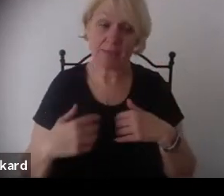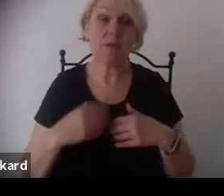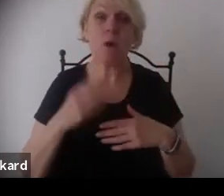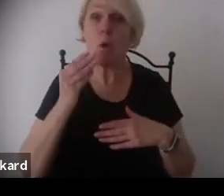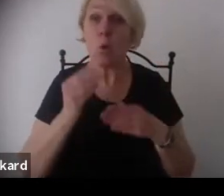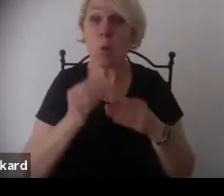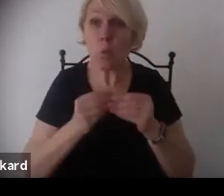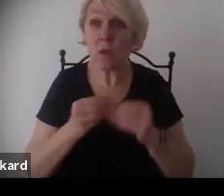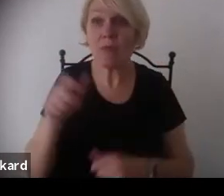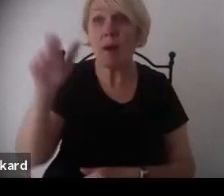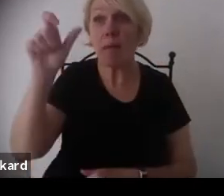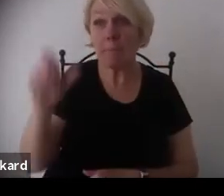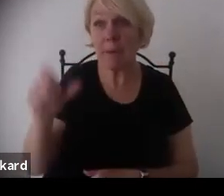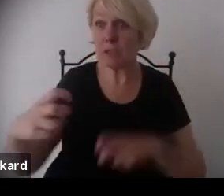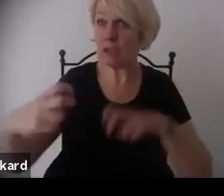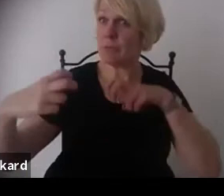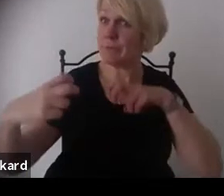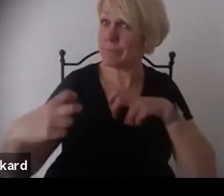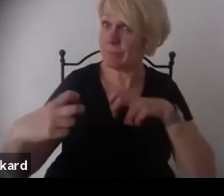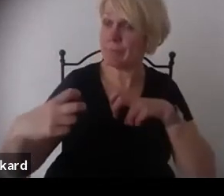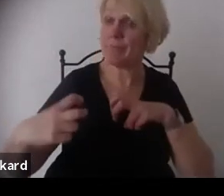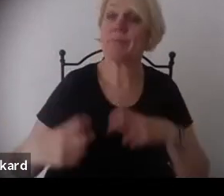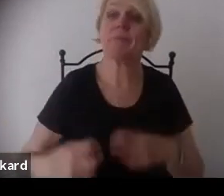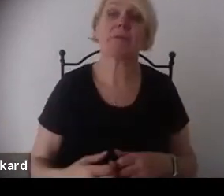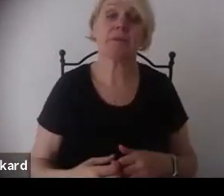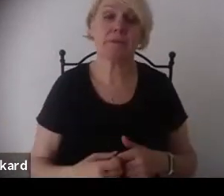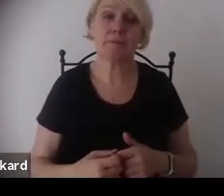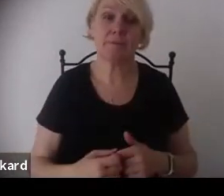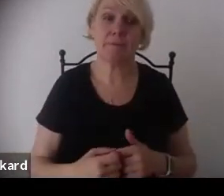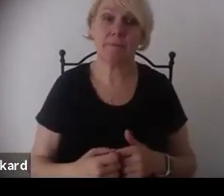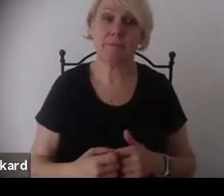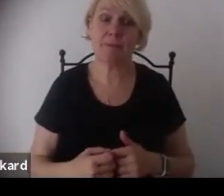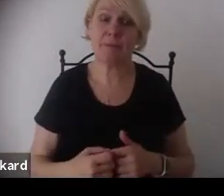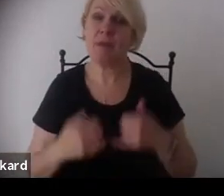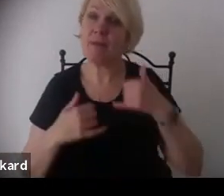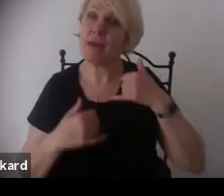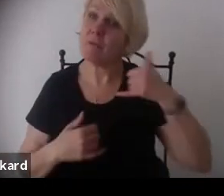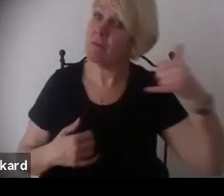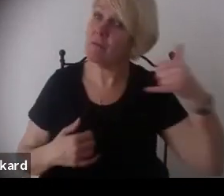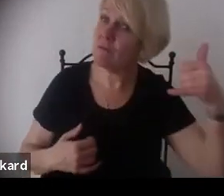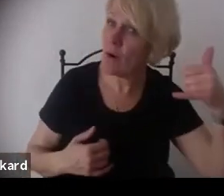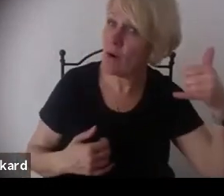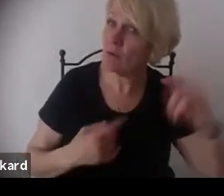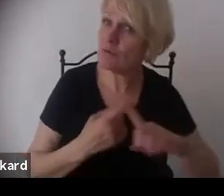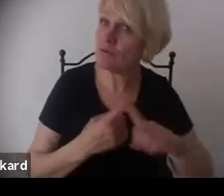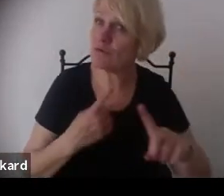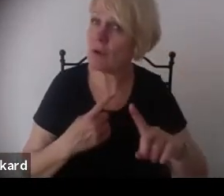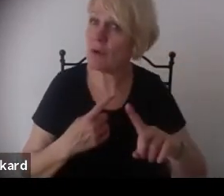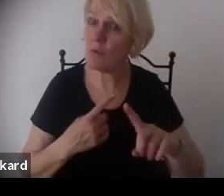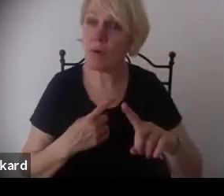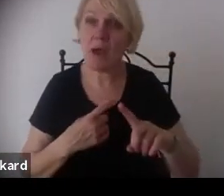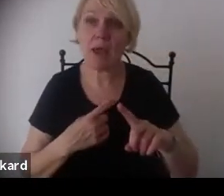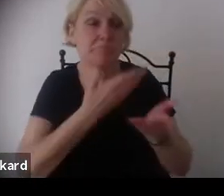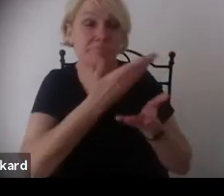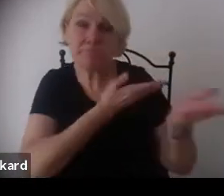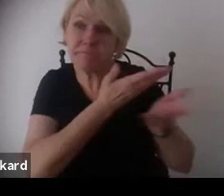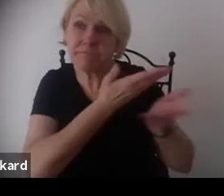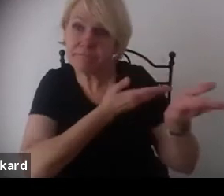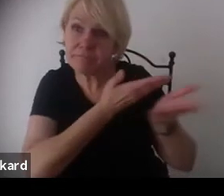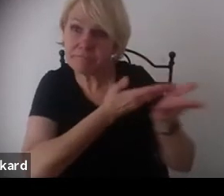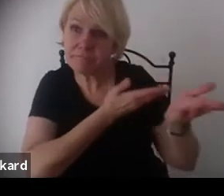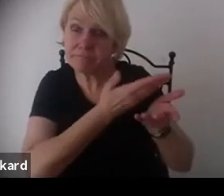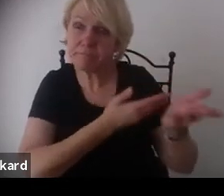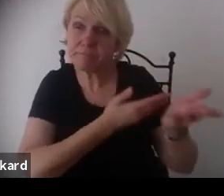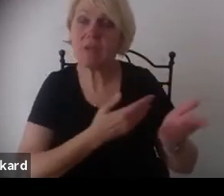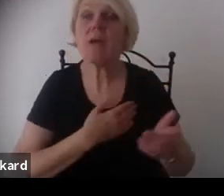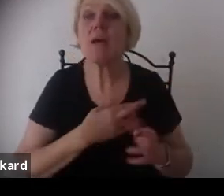can contact our helpline, who will speak to one of our clinicians to give them that extra advice. So it helps to speed